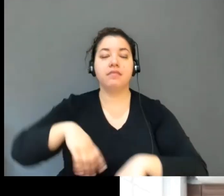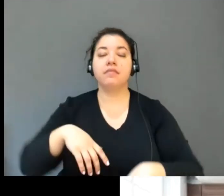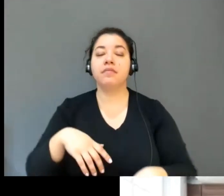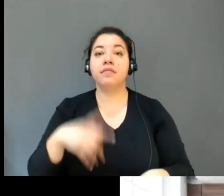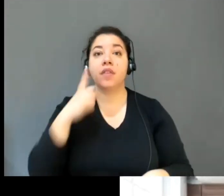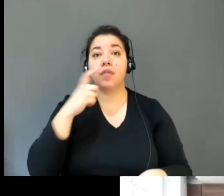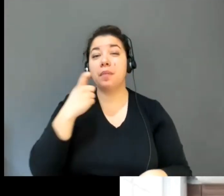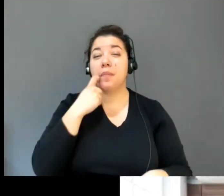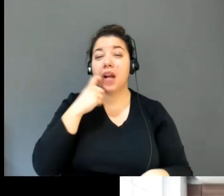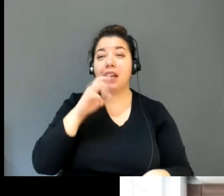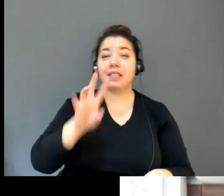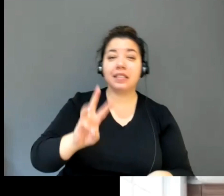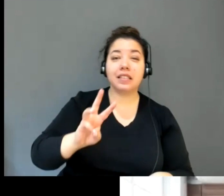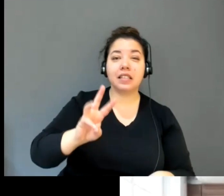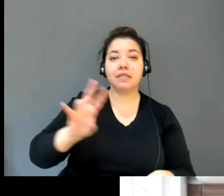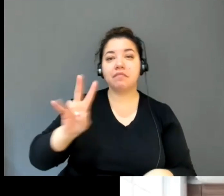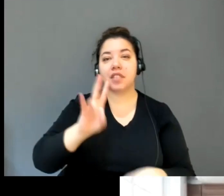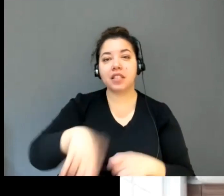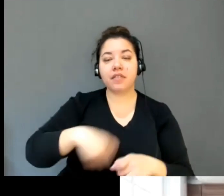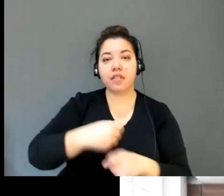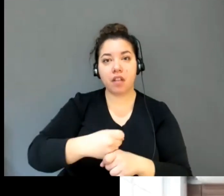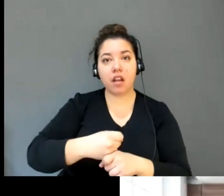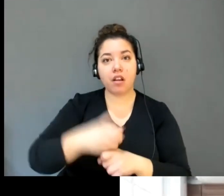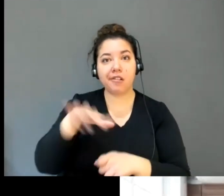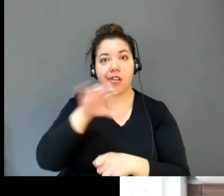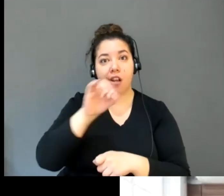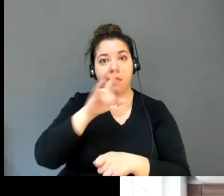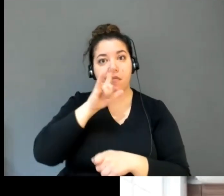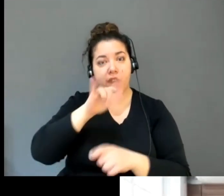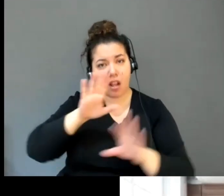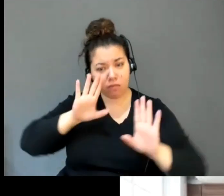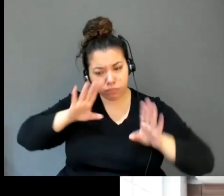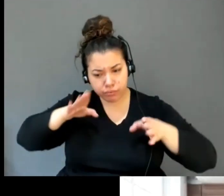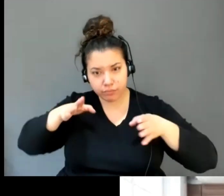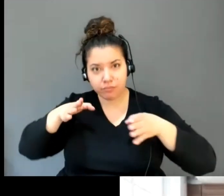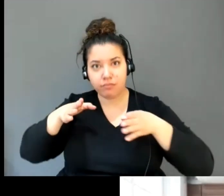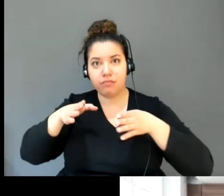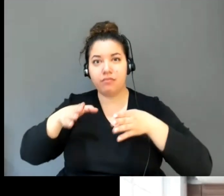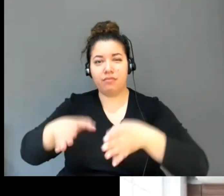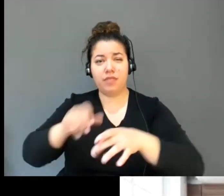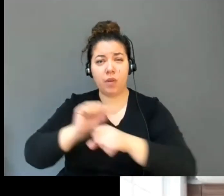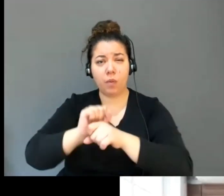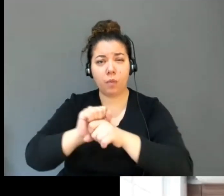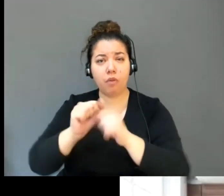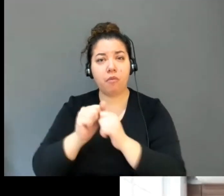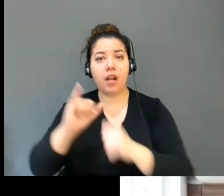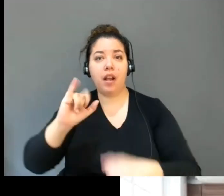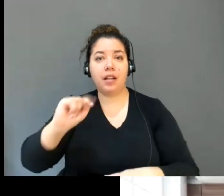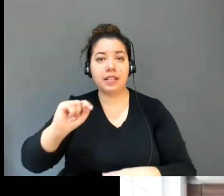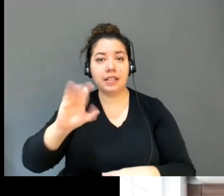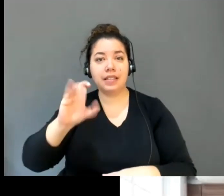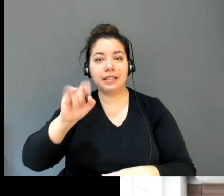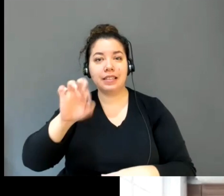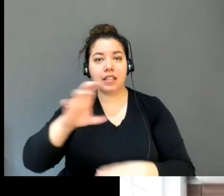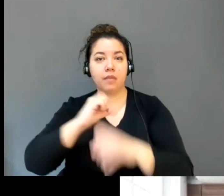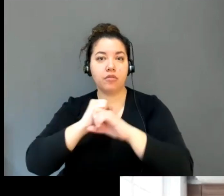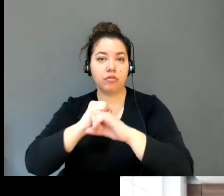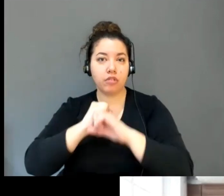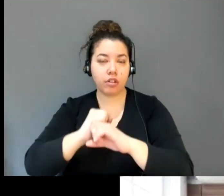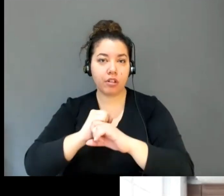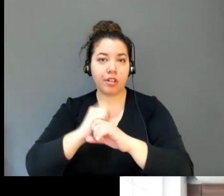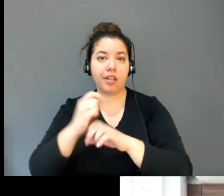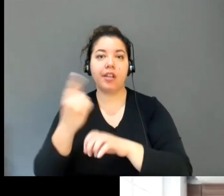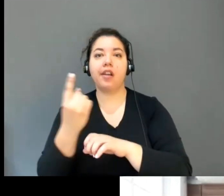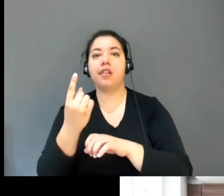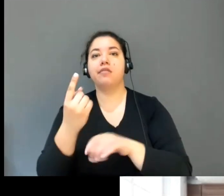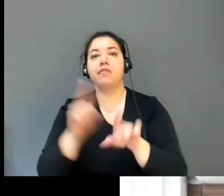has really focused almost entirely on the IT and cybersecurity needs, along with compliance